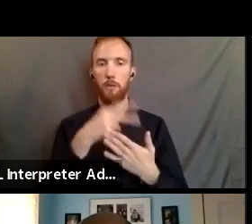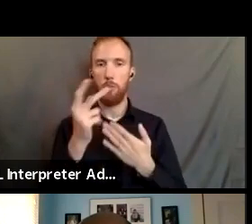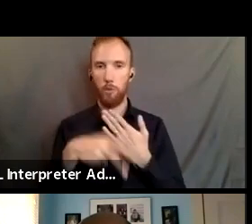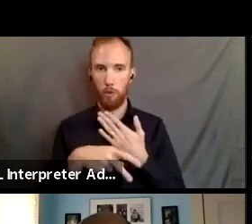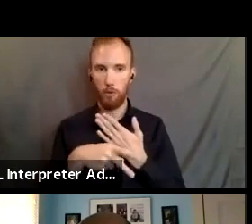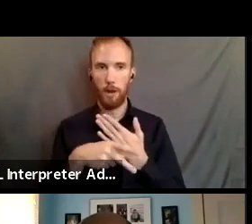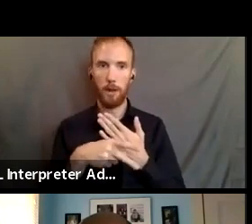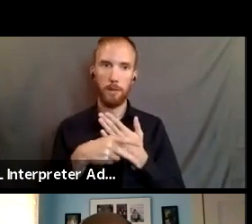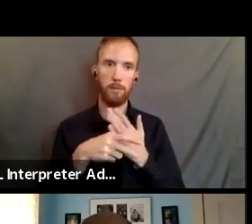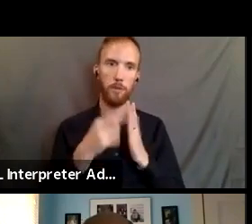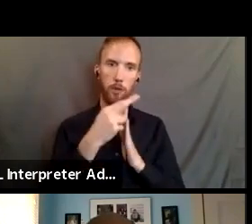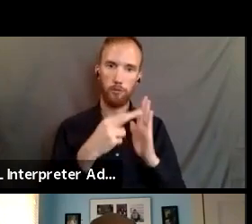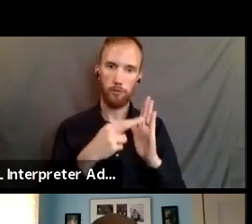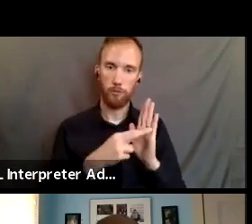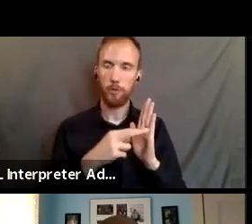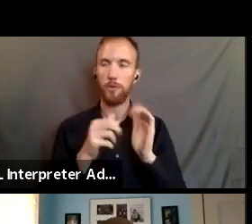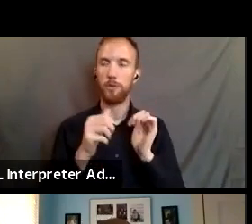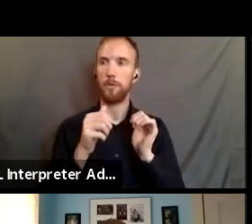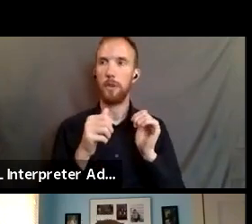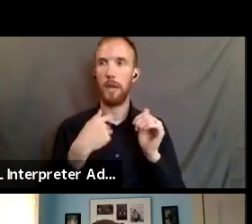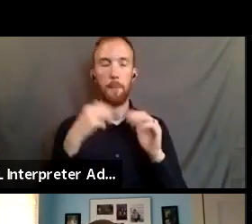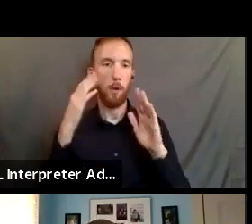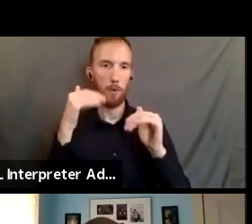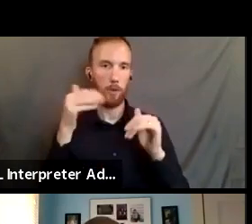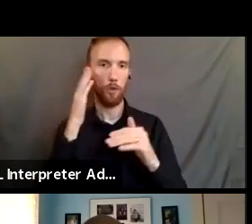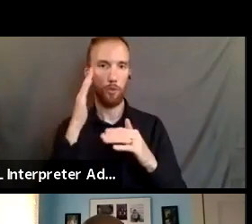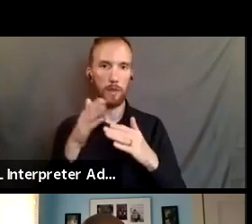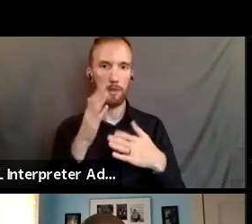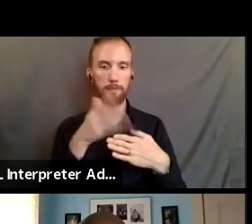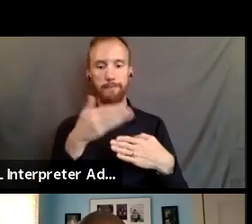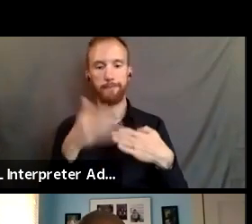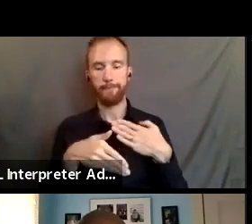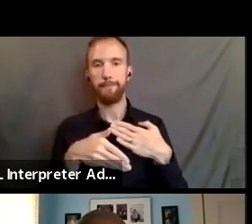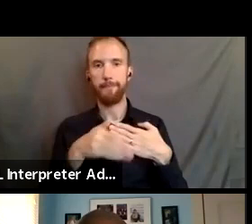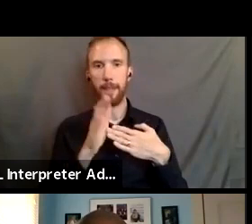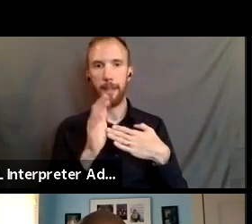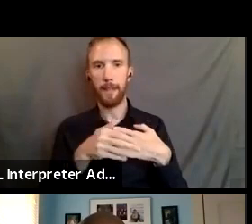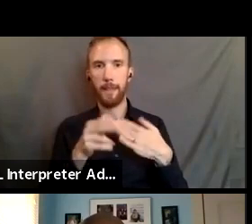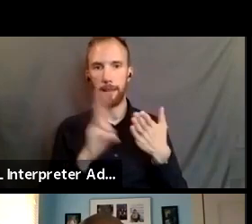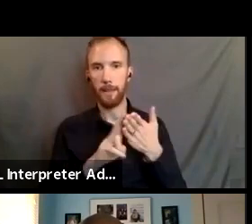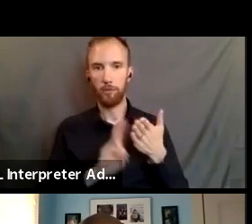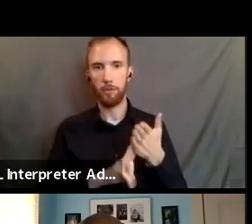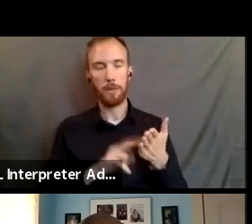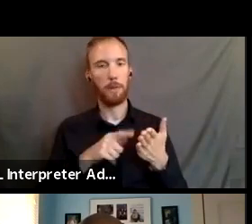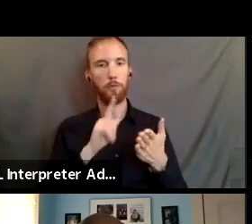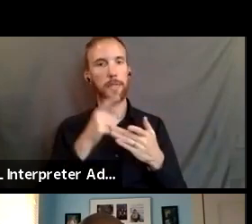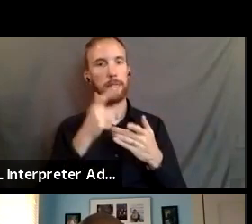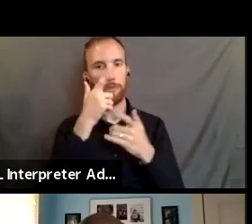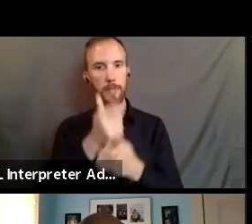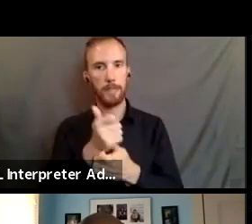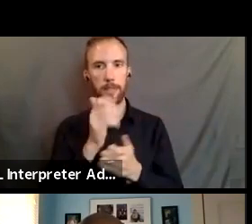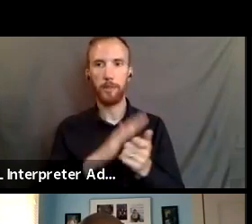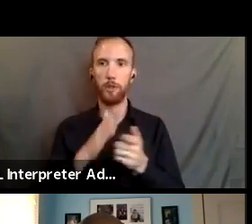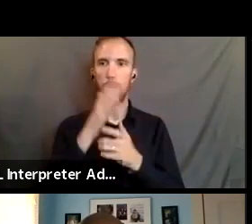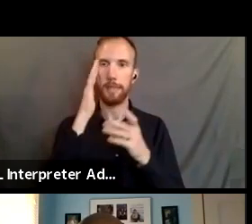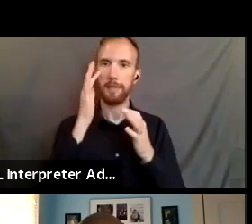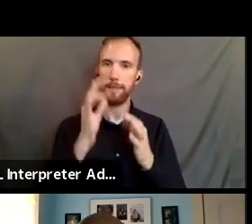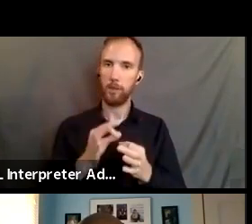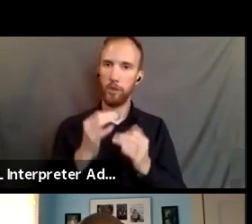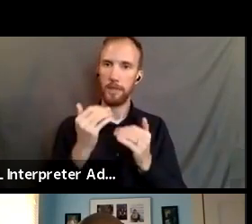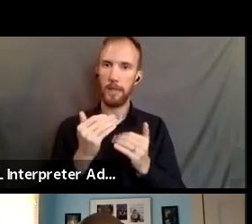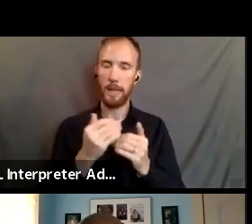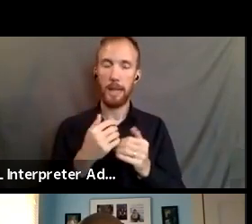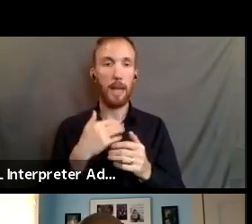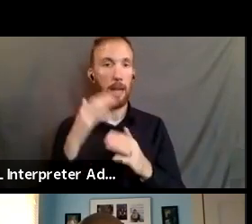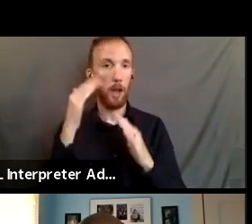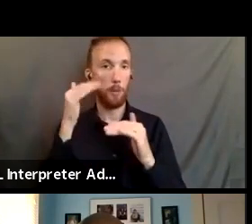the chicago city council that would terminate that contract uh i'm very uh interested in following along what you all do today i hope that you all will vote on this